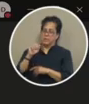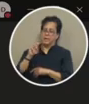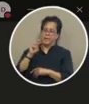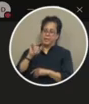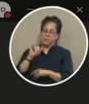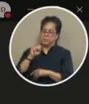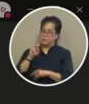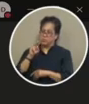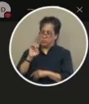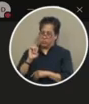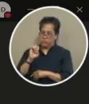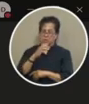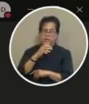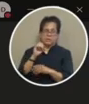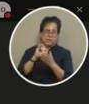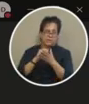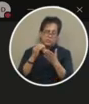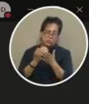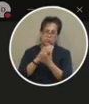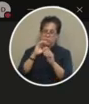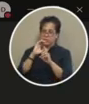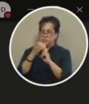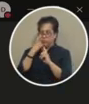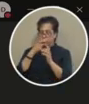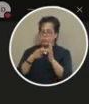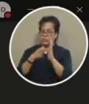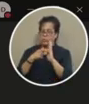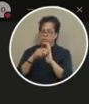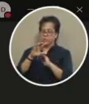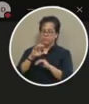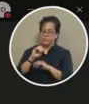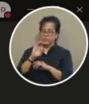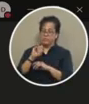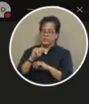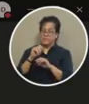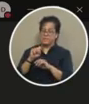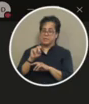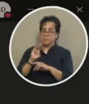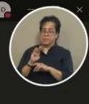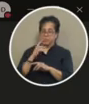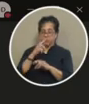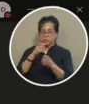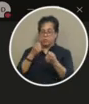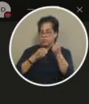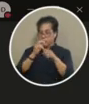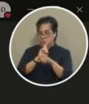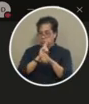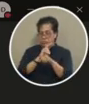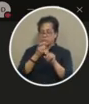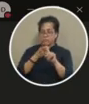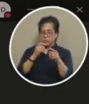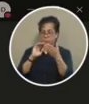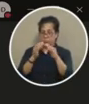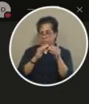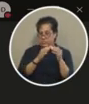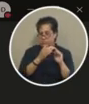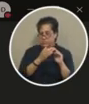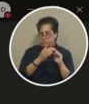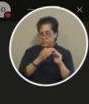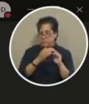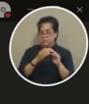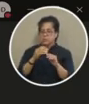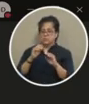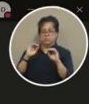be imposing a new condition for a required 50-foot setback for any automotive uses from residential. There